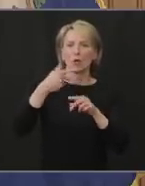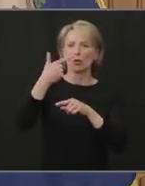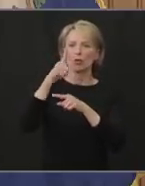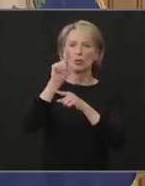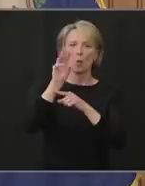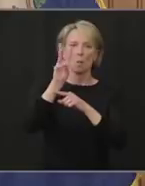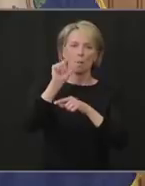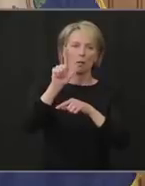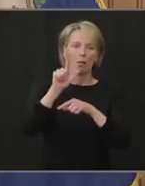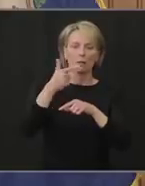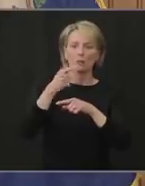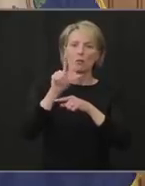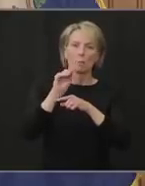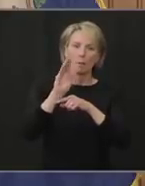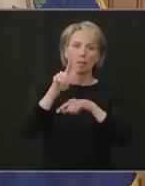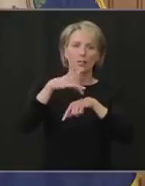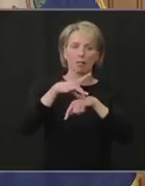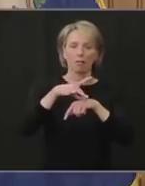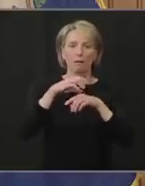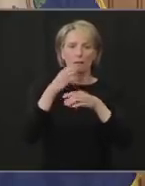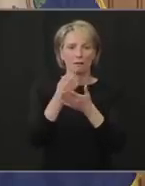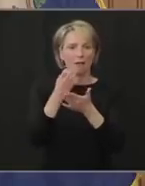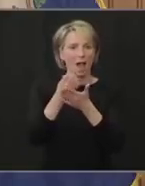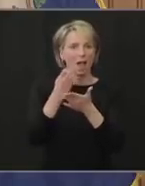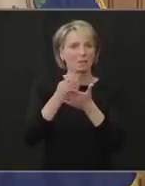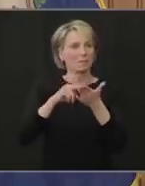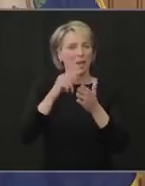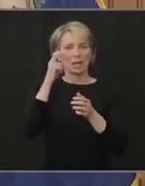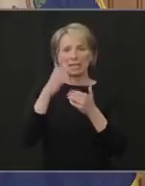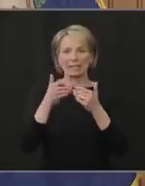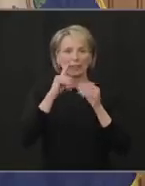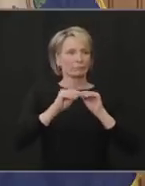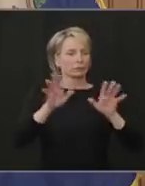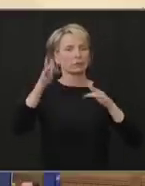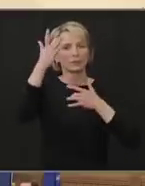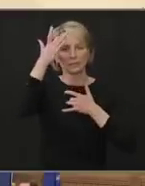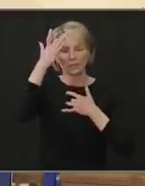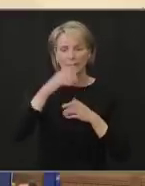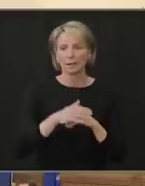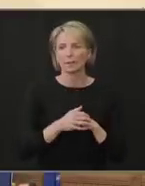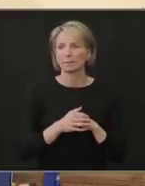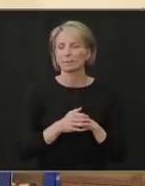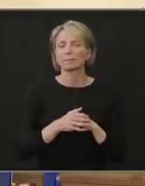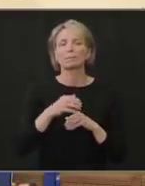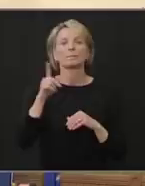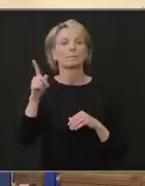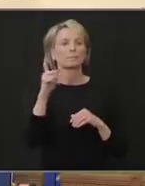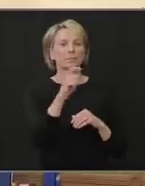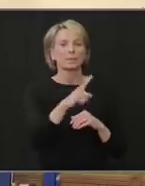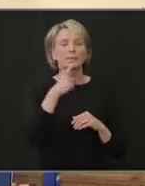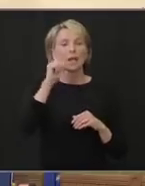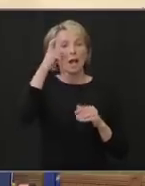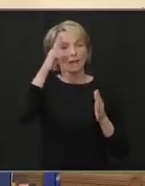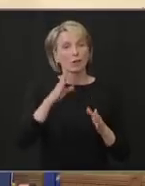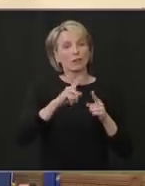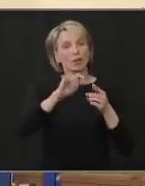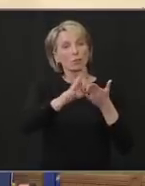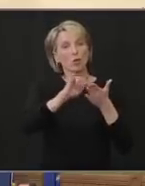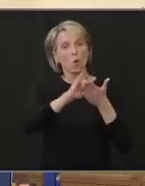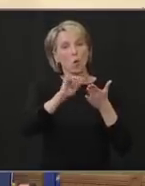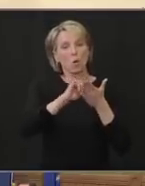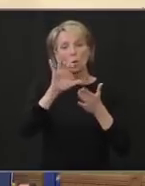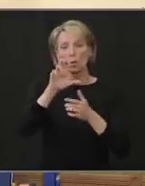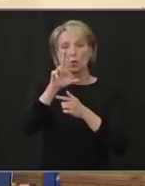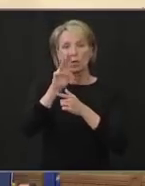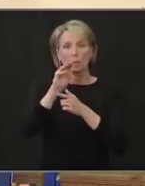people to be more self-contained and self-quarantining. Governor Cuomo is limiting certain construction services, and